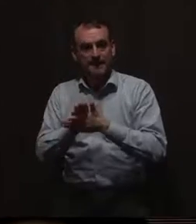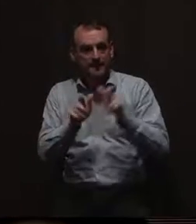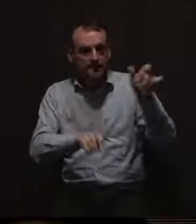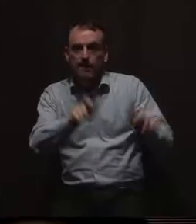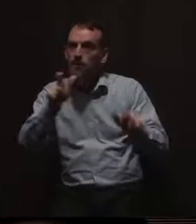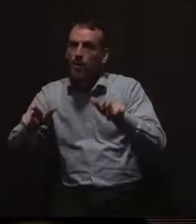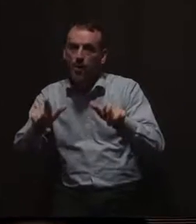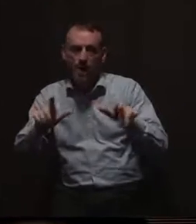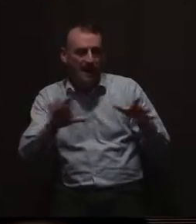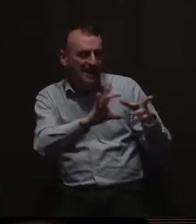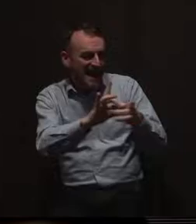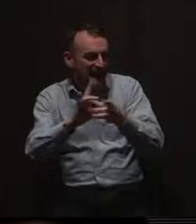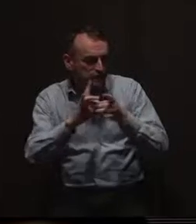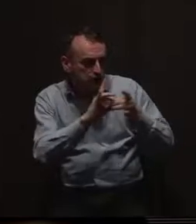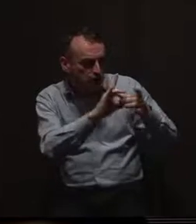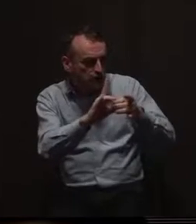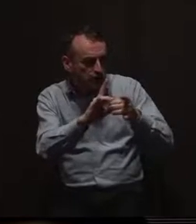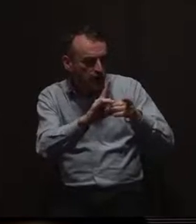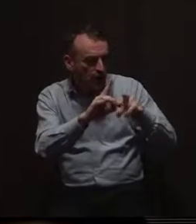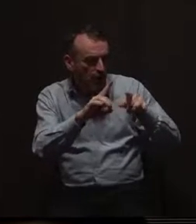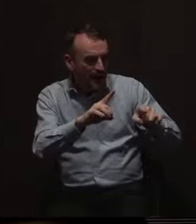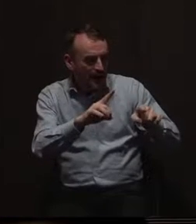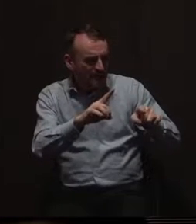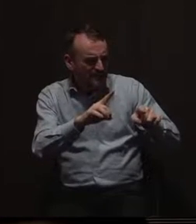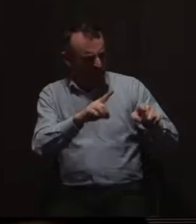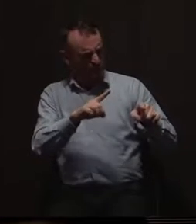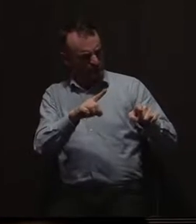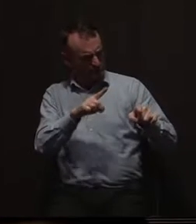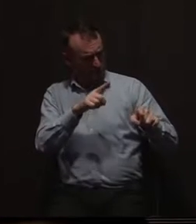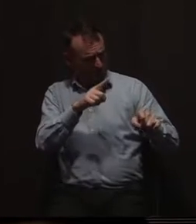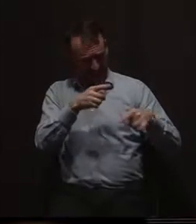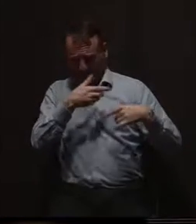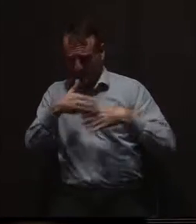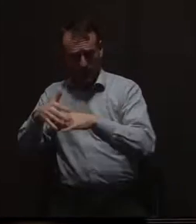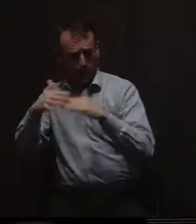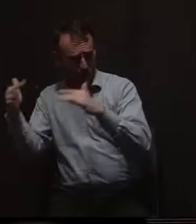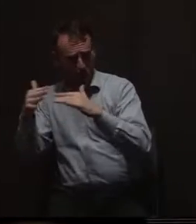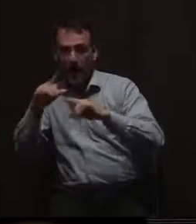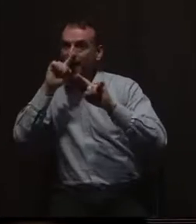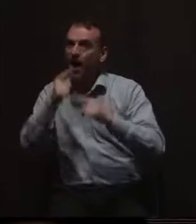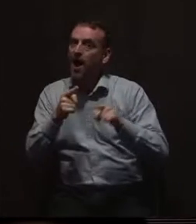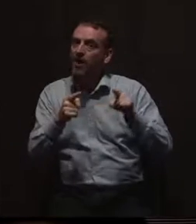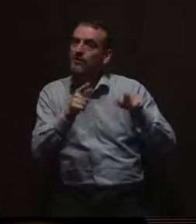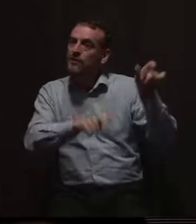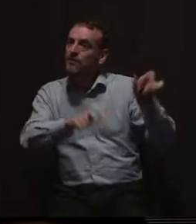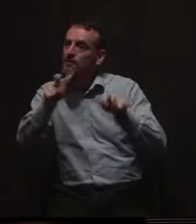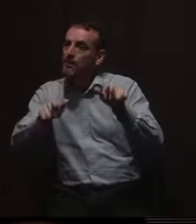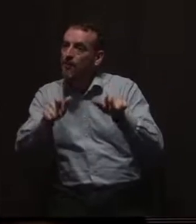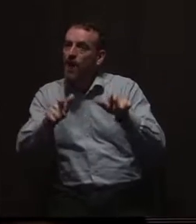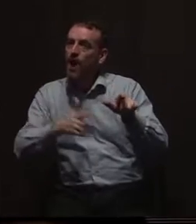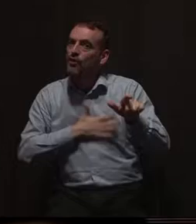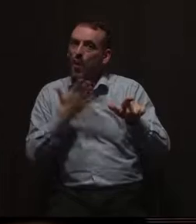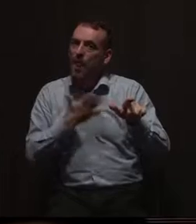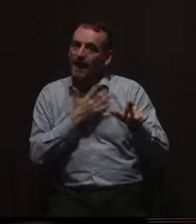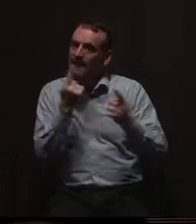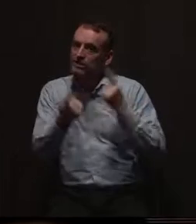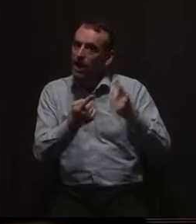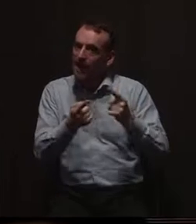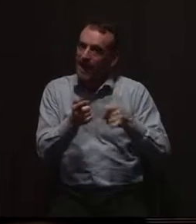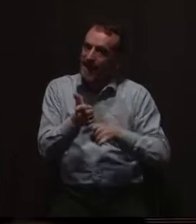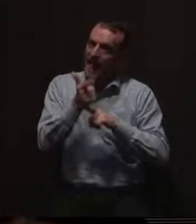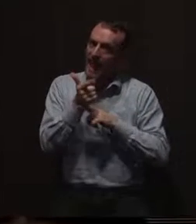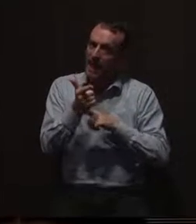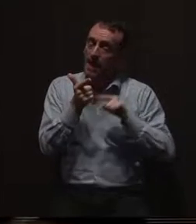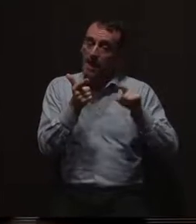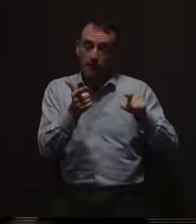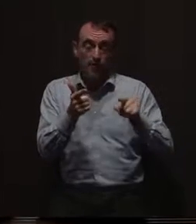and you can't send people out to a war. So people don't like to kill each other. That's another thing. They did loads of